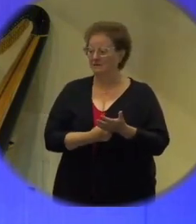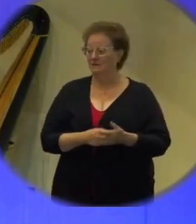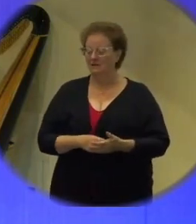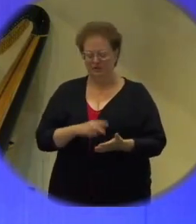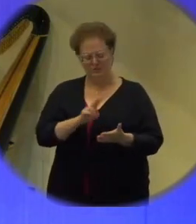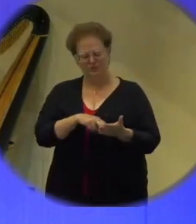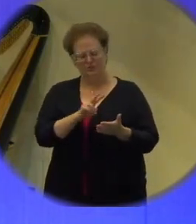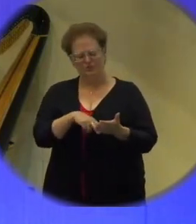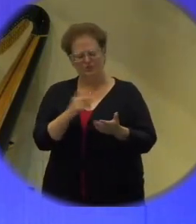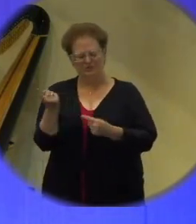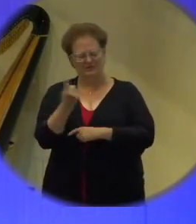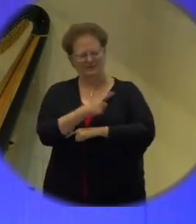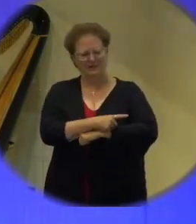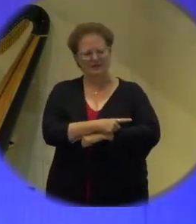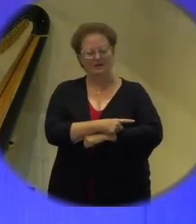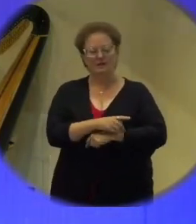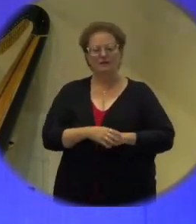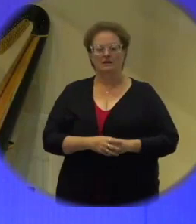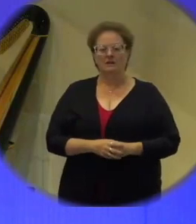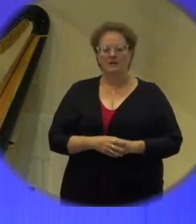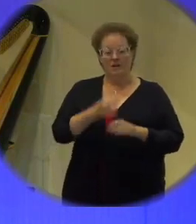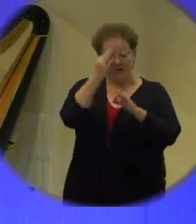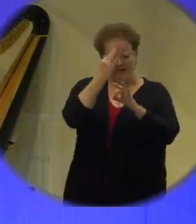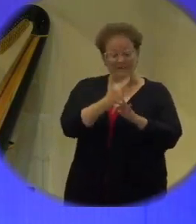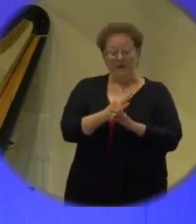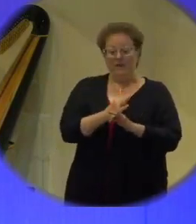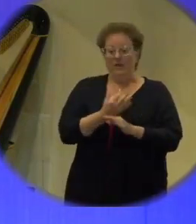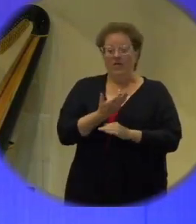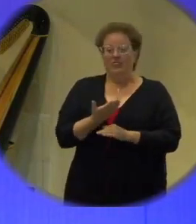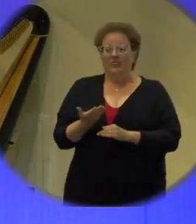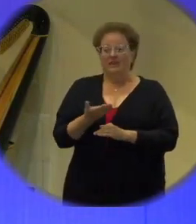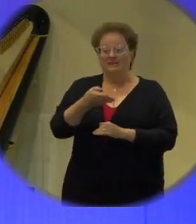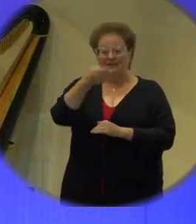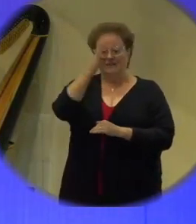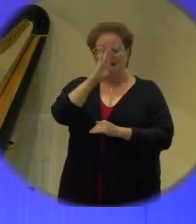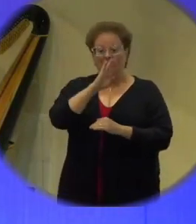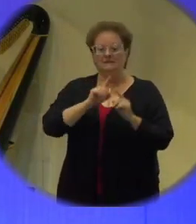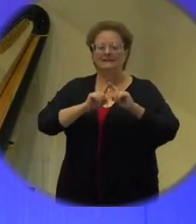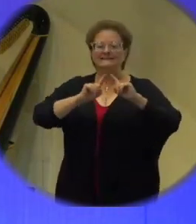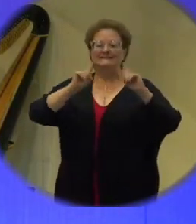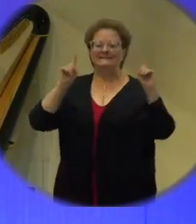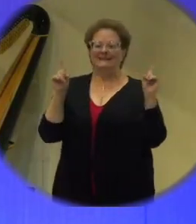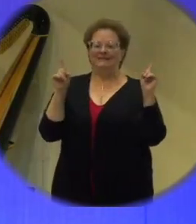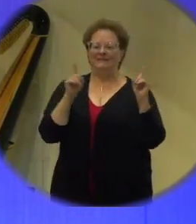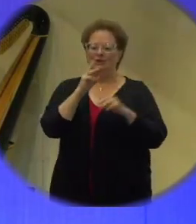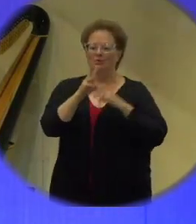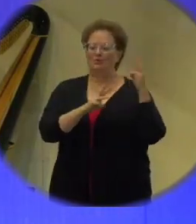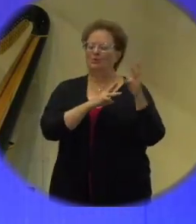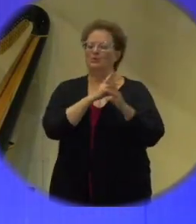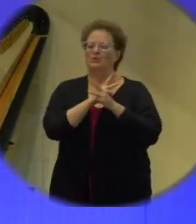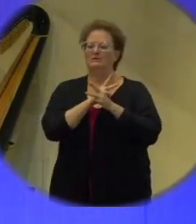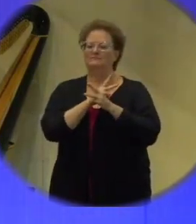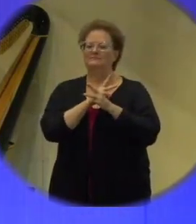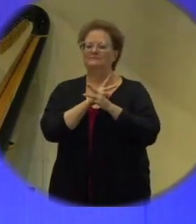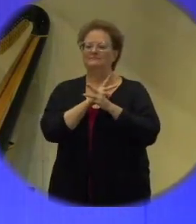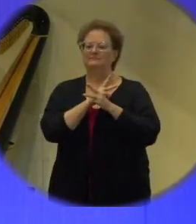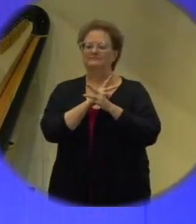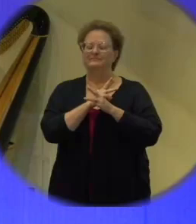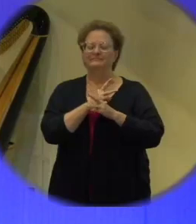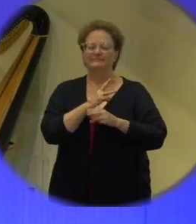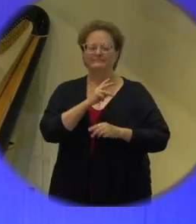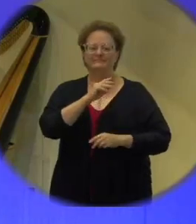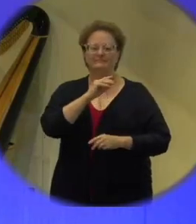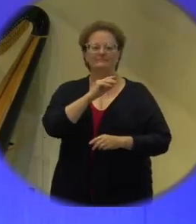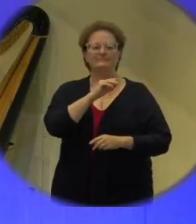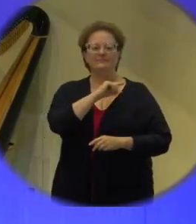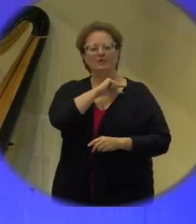text, this is what happens when faith, the things of God, run contrary to the things of this world, and suddenly Esther was in some